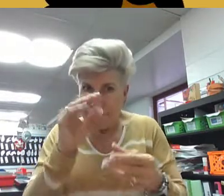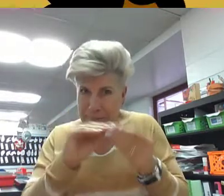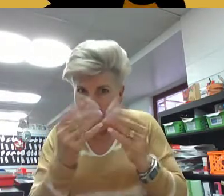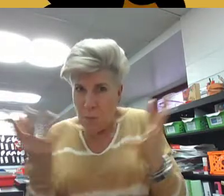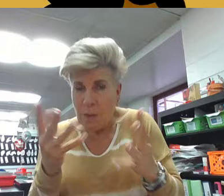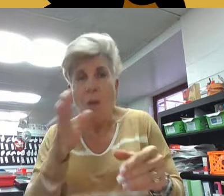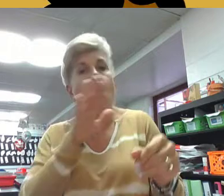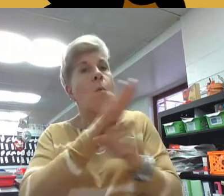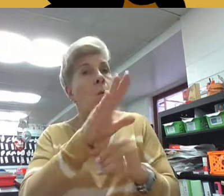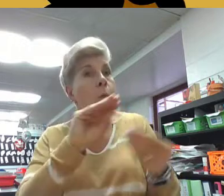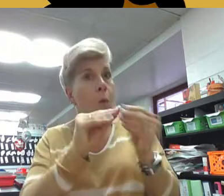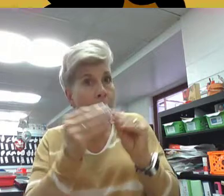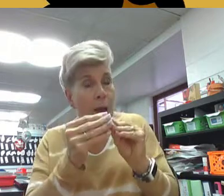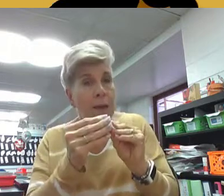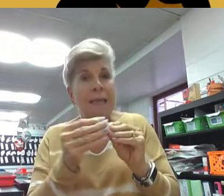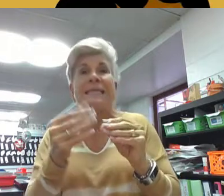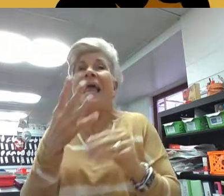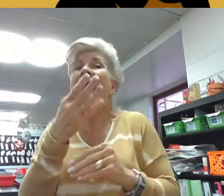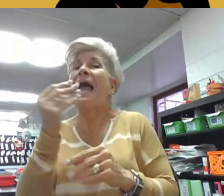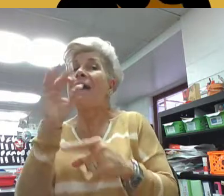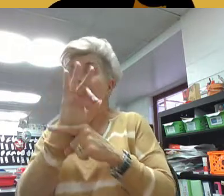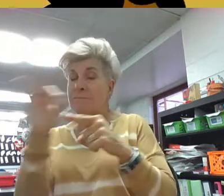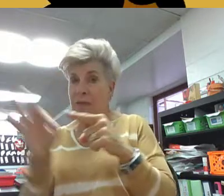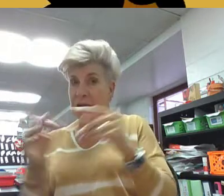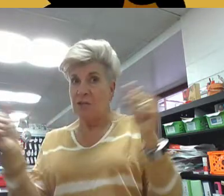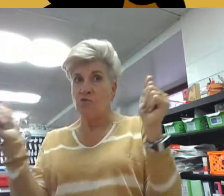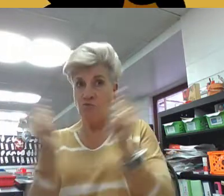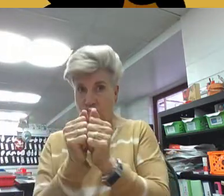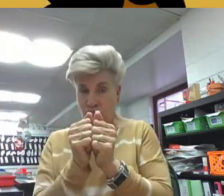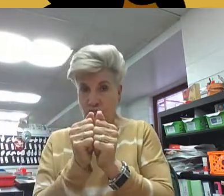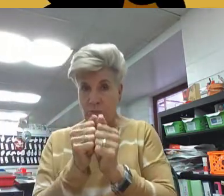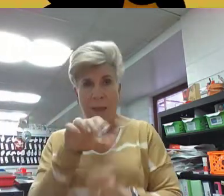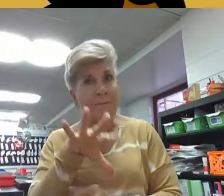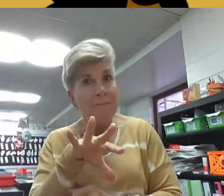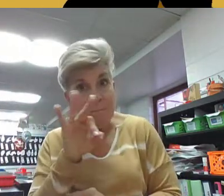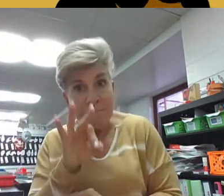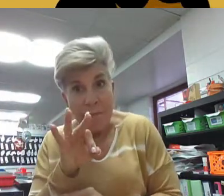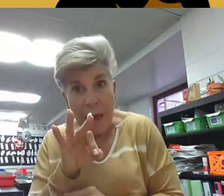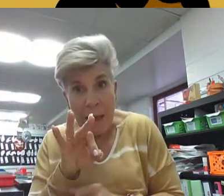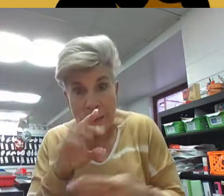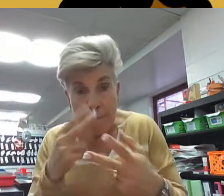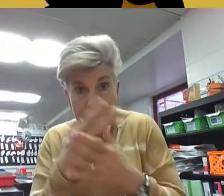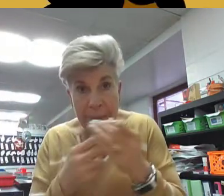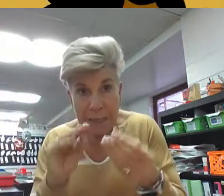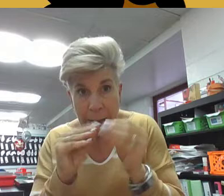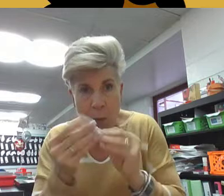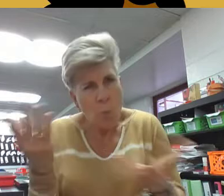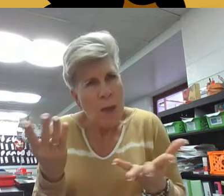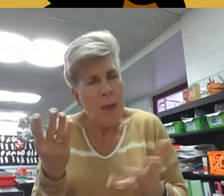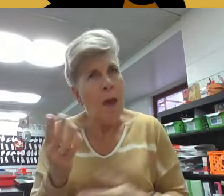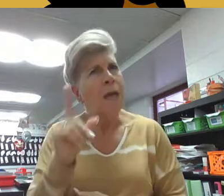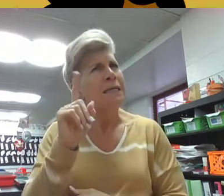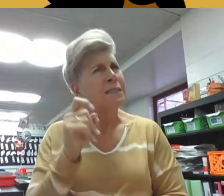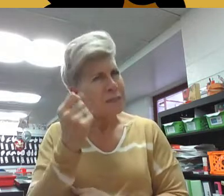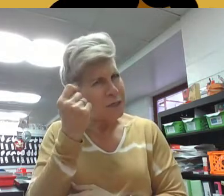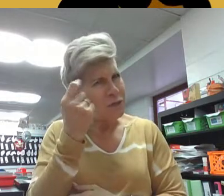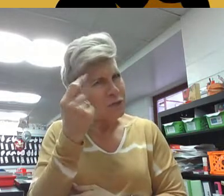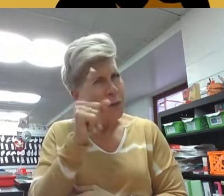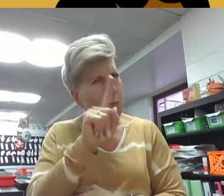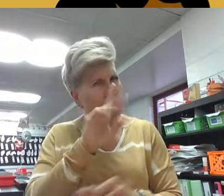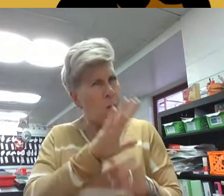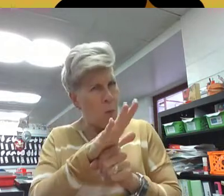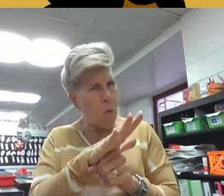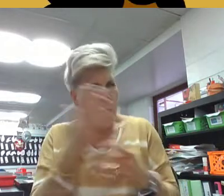A mixed number is a whole number and a fraction together. To find a mixed number, you need to know how